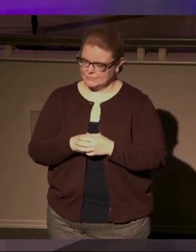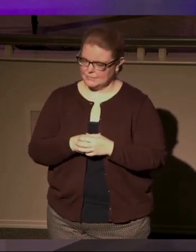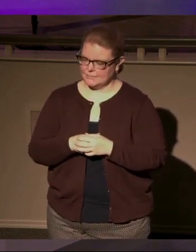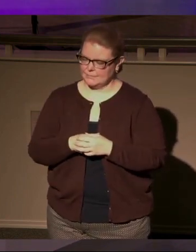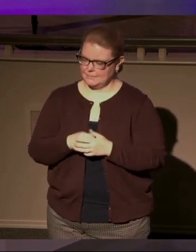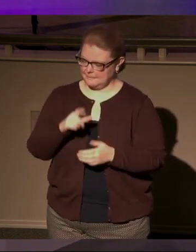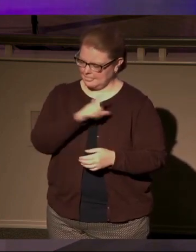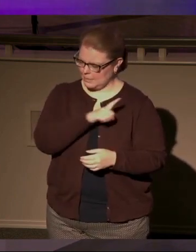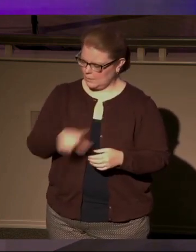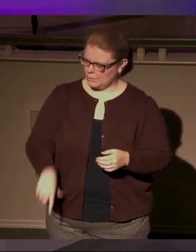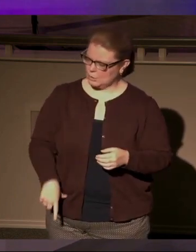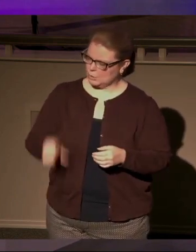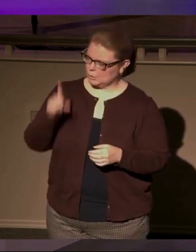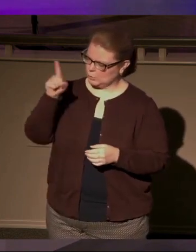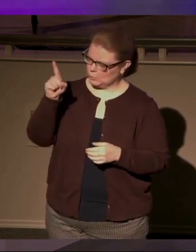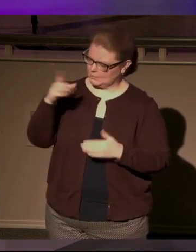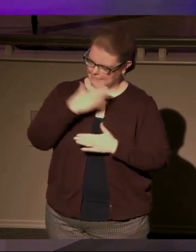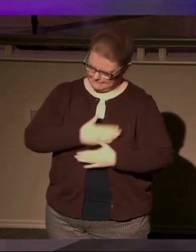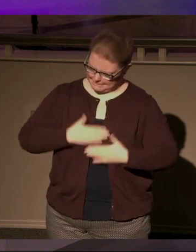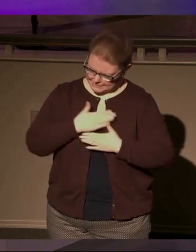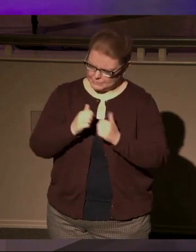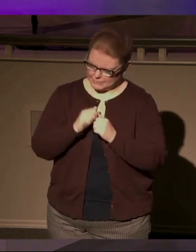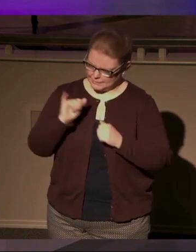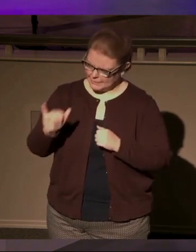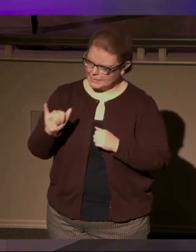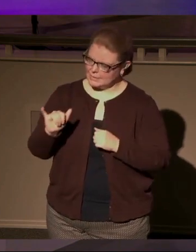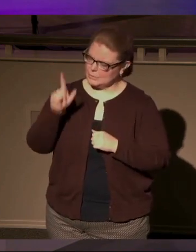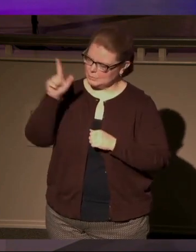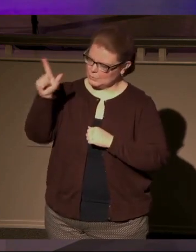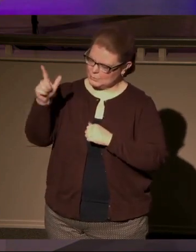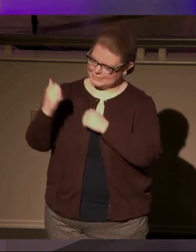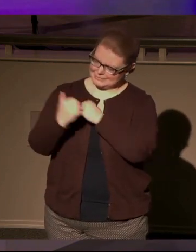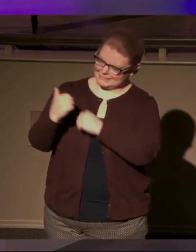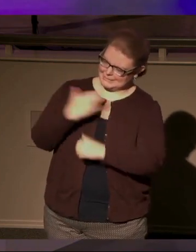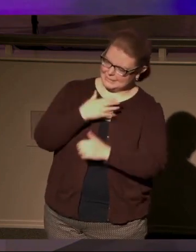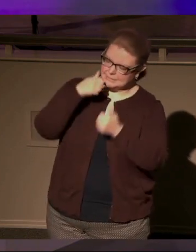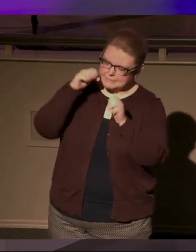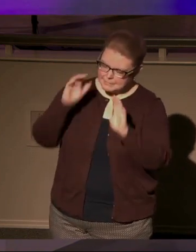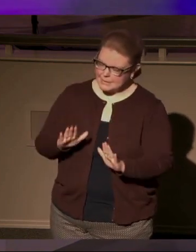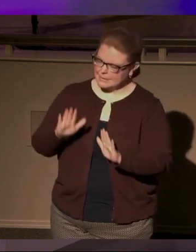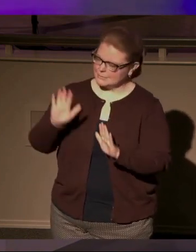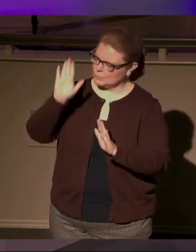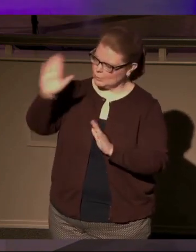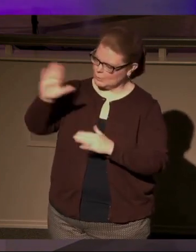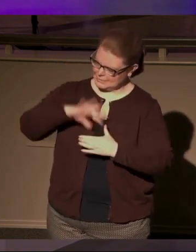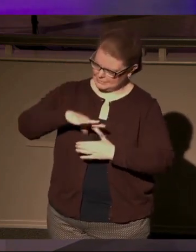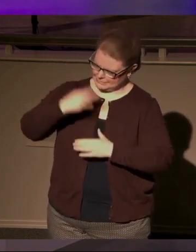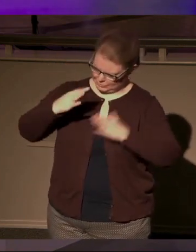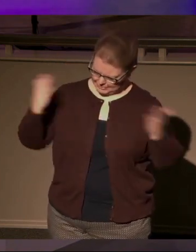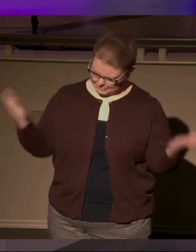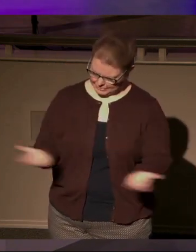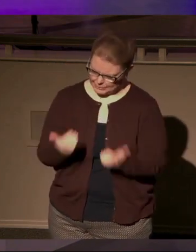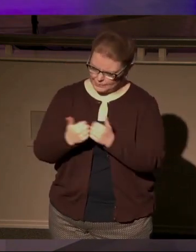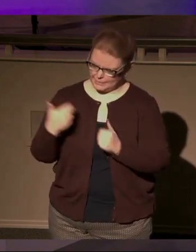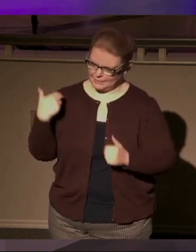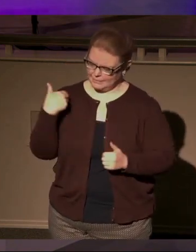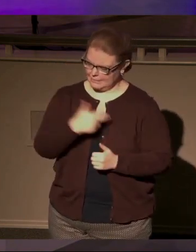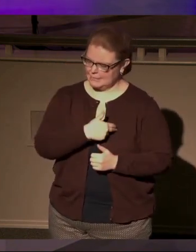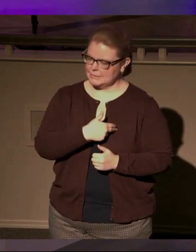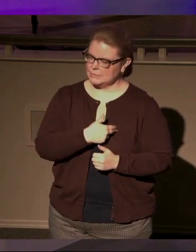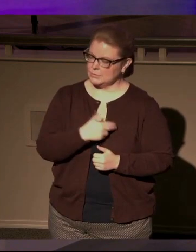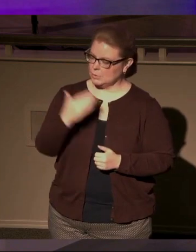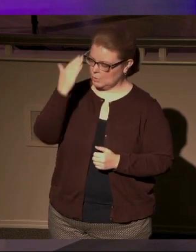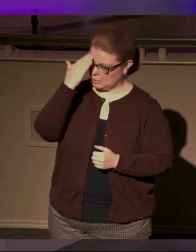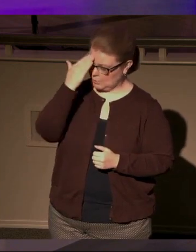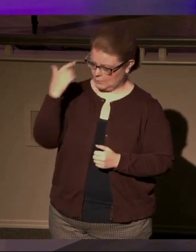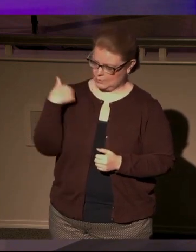And Lord, that you would be pleased with that. Lord, that you would send us a blessing, that presence of your Spirit, that we might know that we've been with